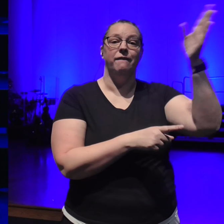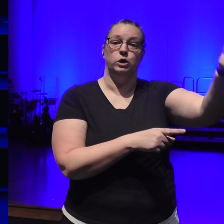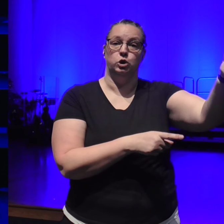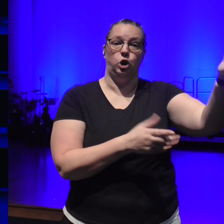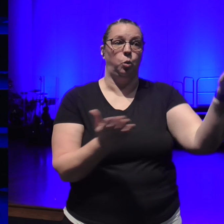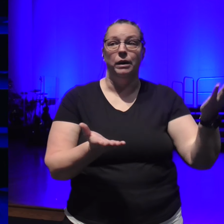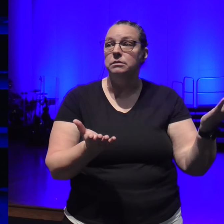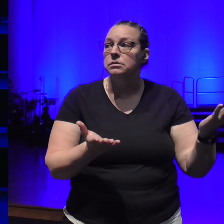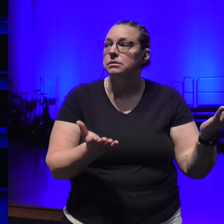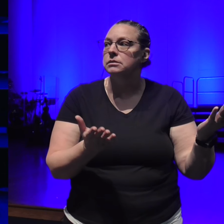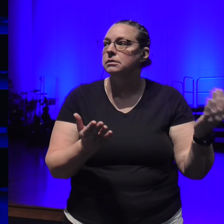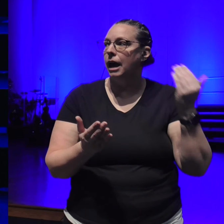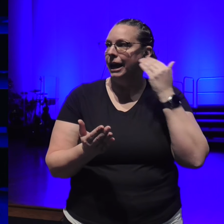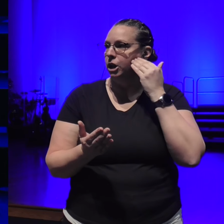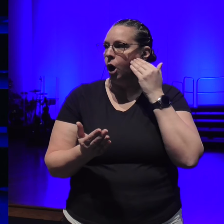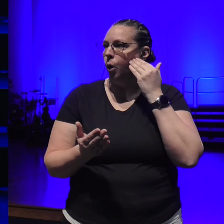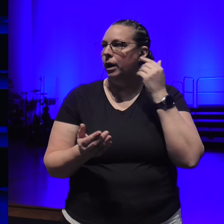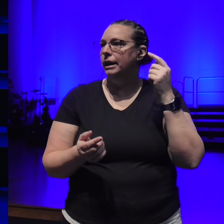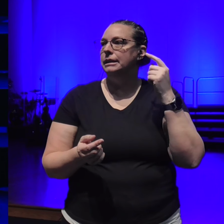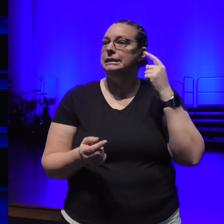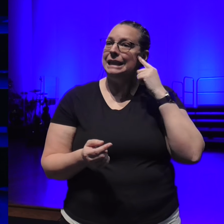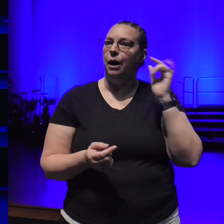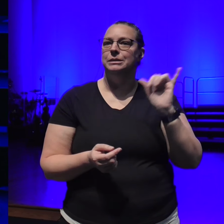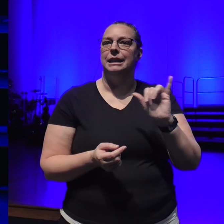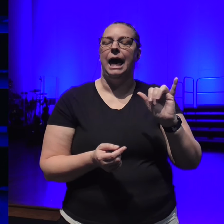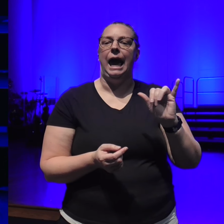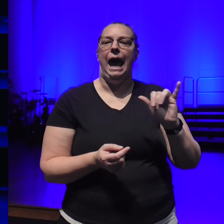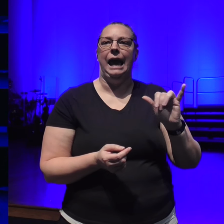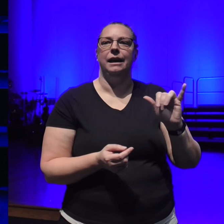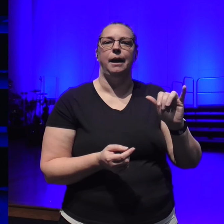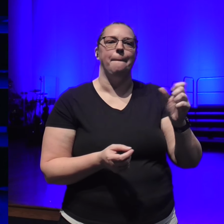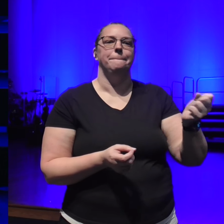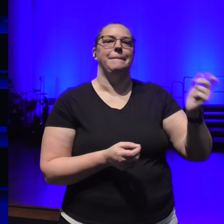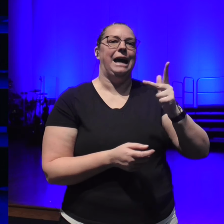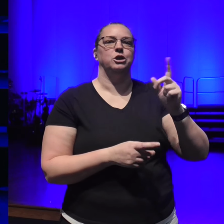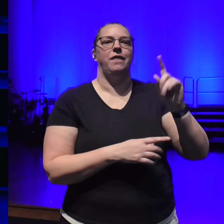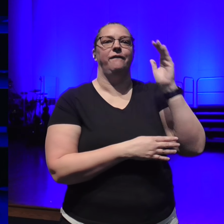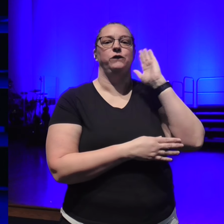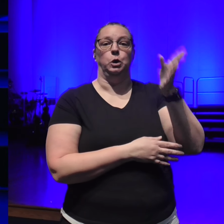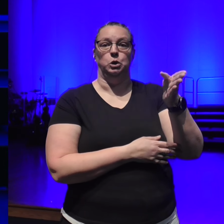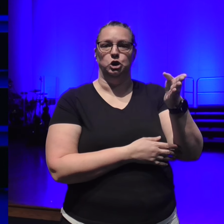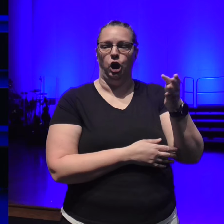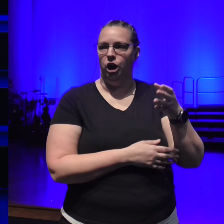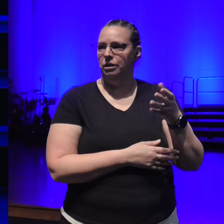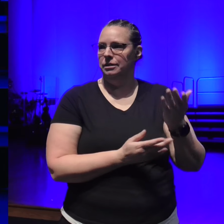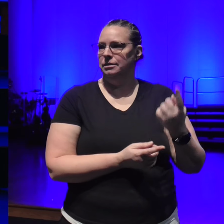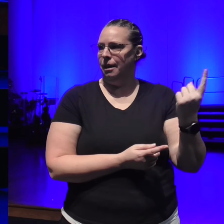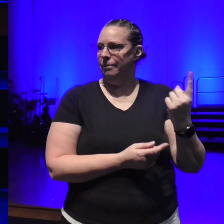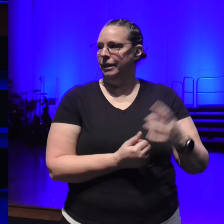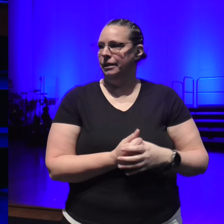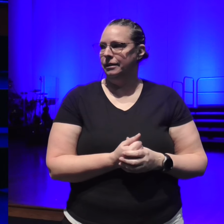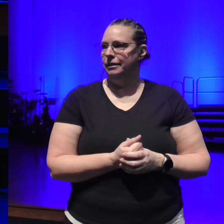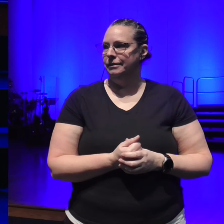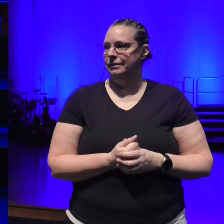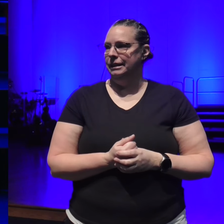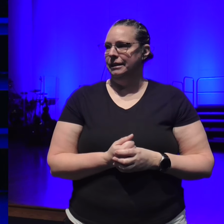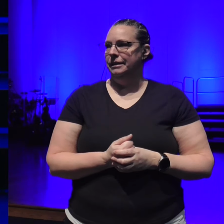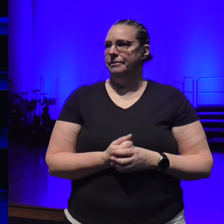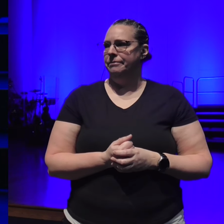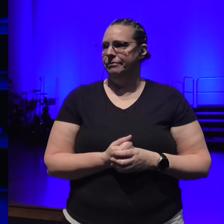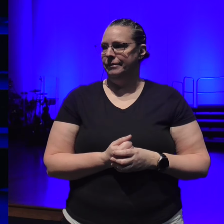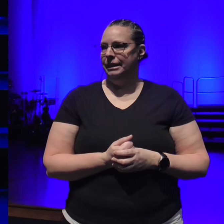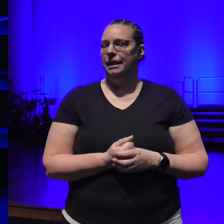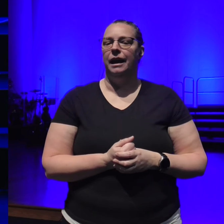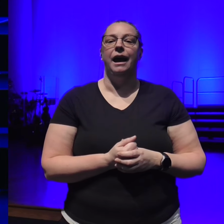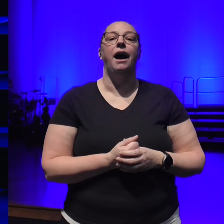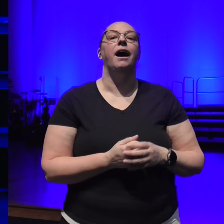future. I know it sounds really Michael J. Fox and weird, but it's true. What might that technique be? It's